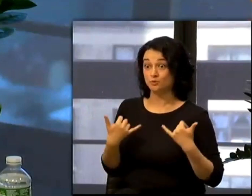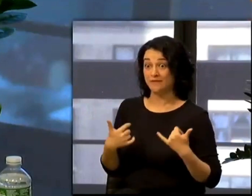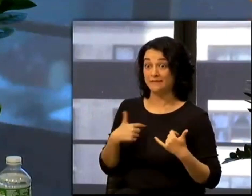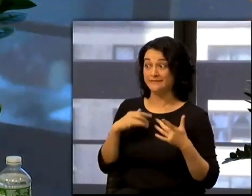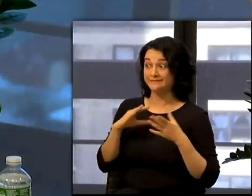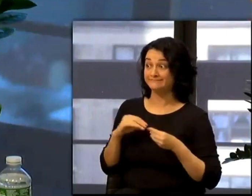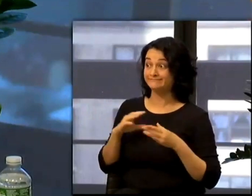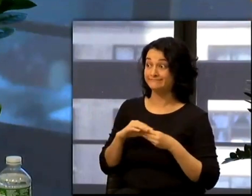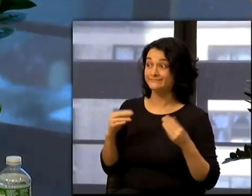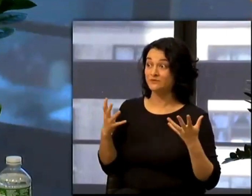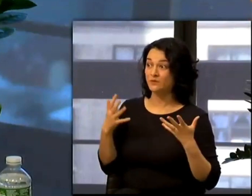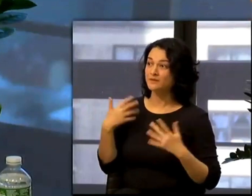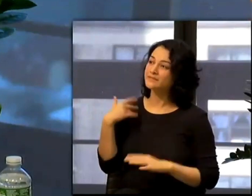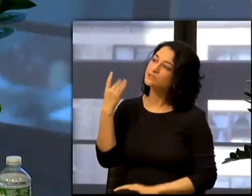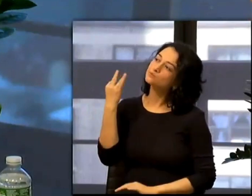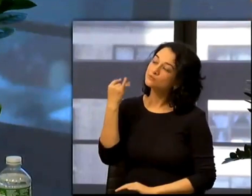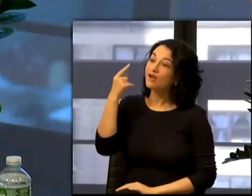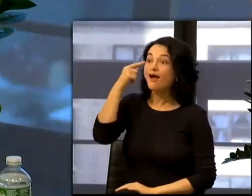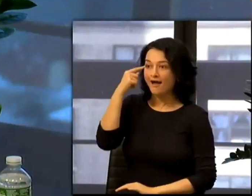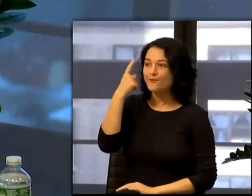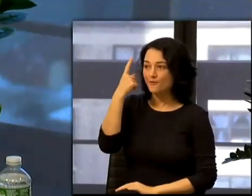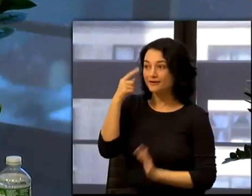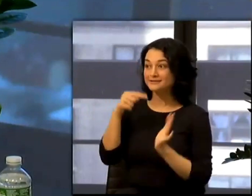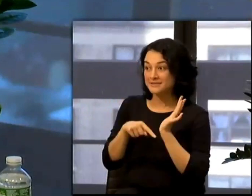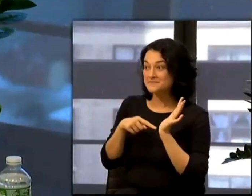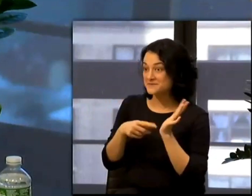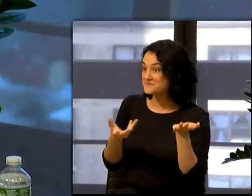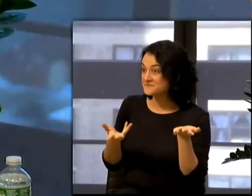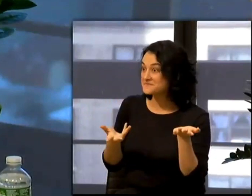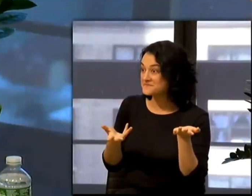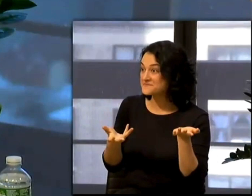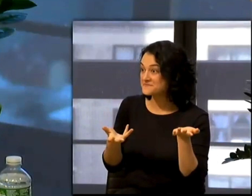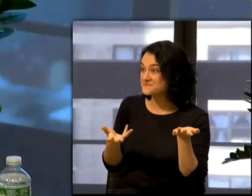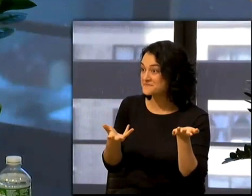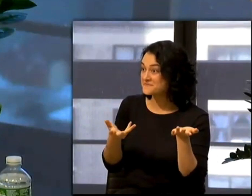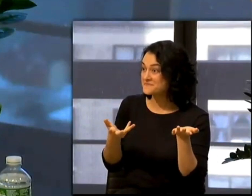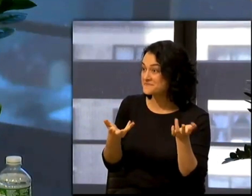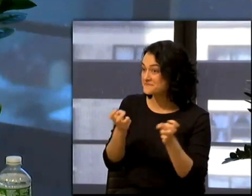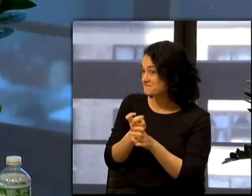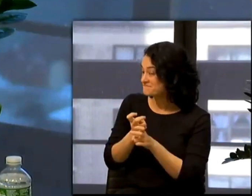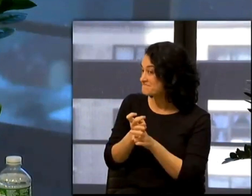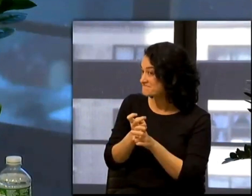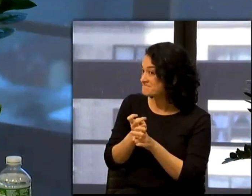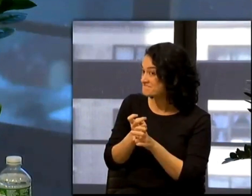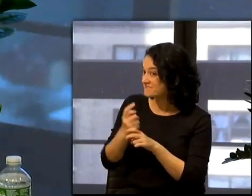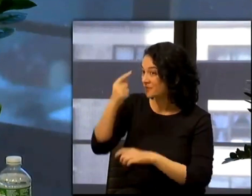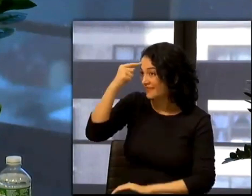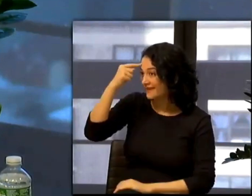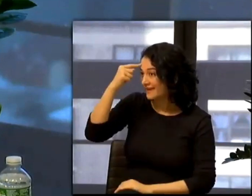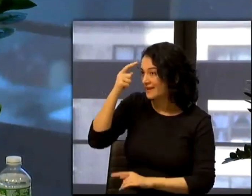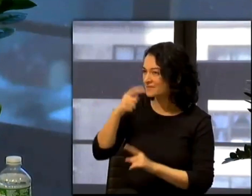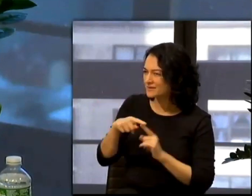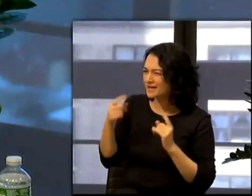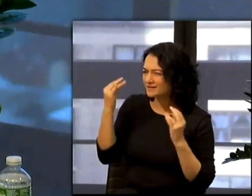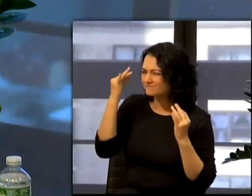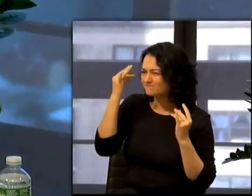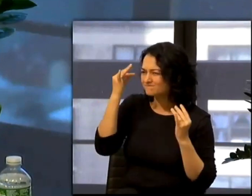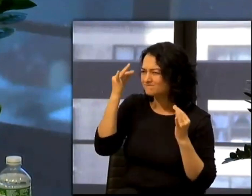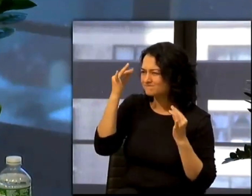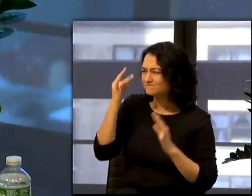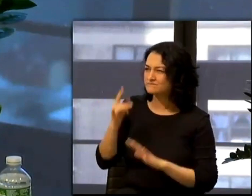of the compounded effect and the negative consequences